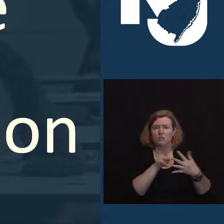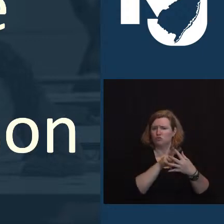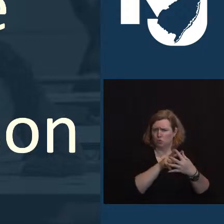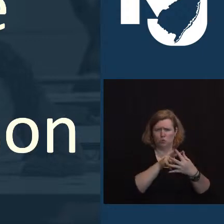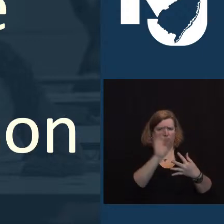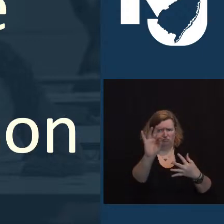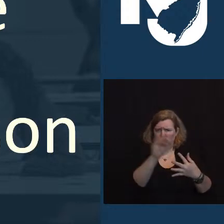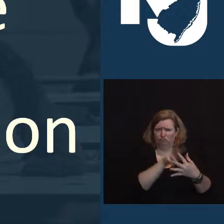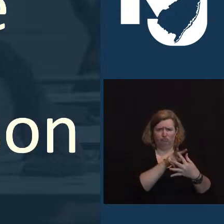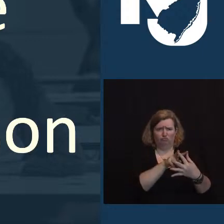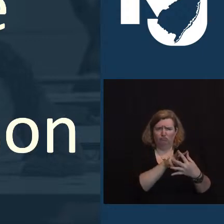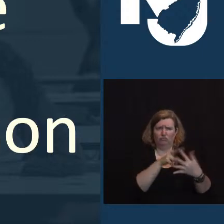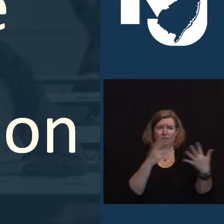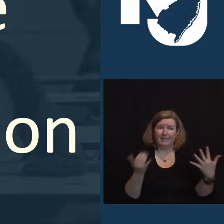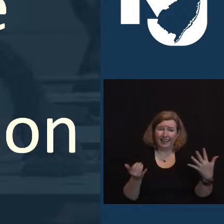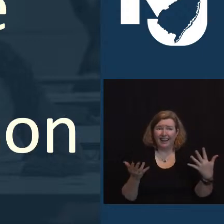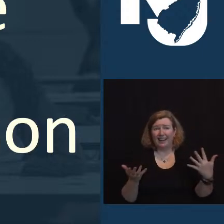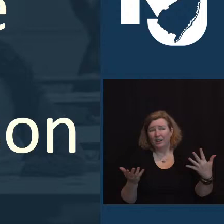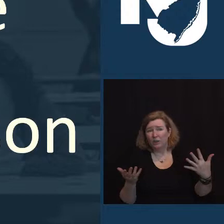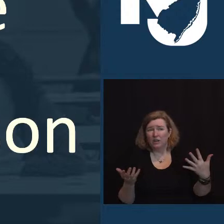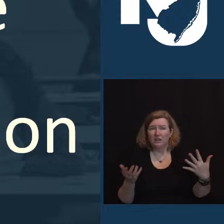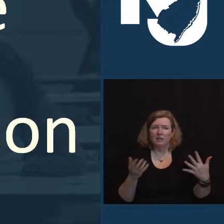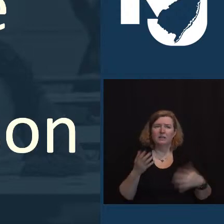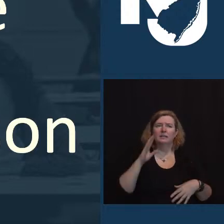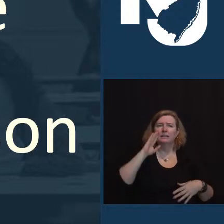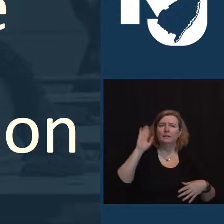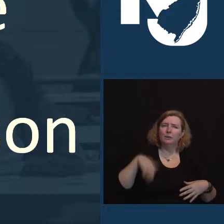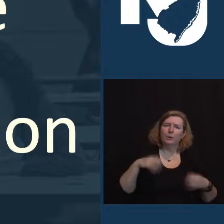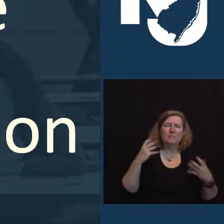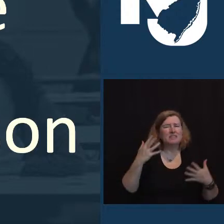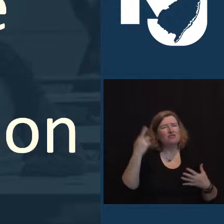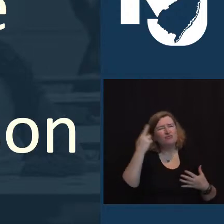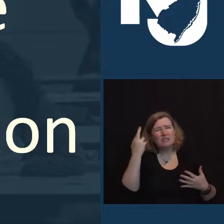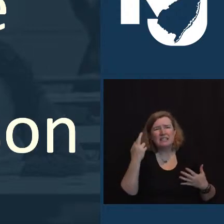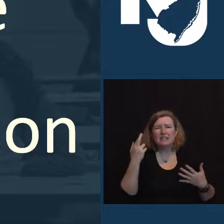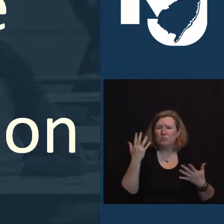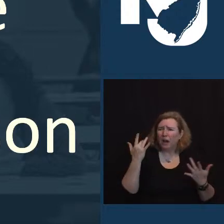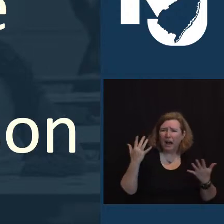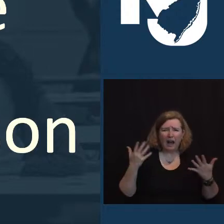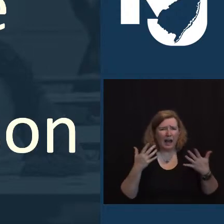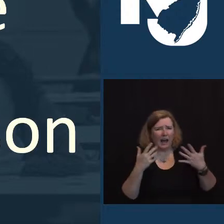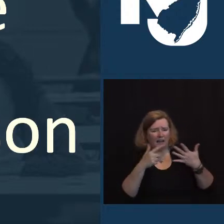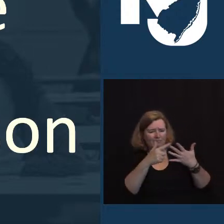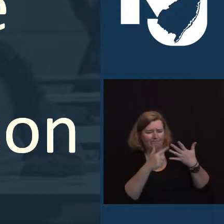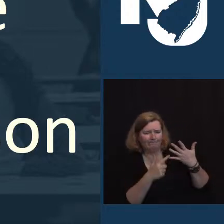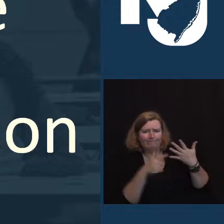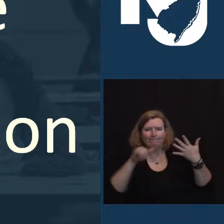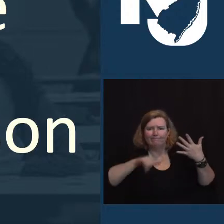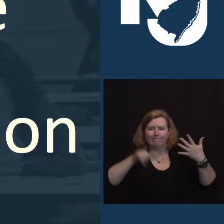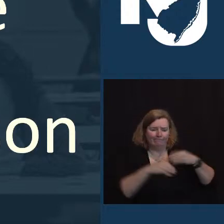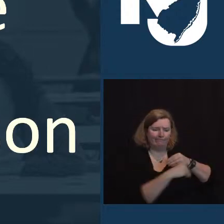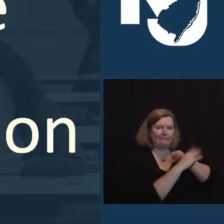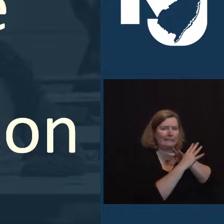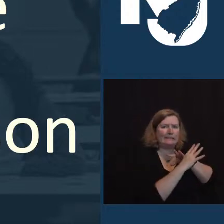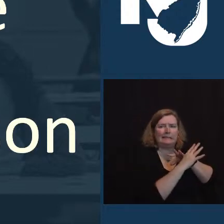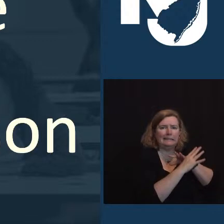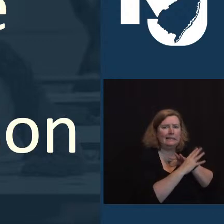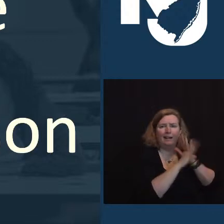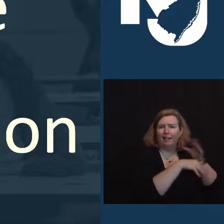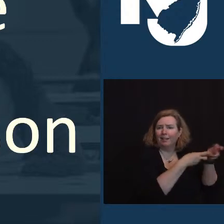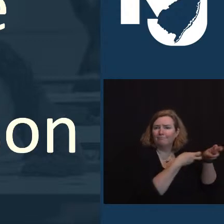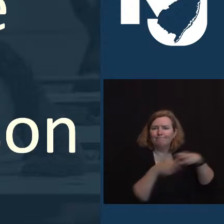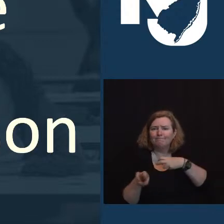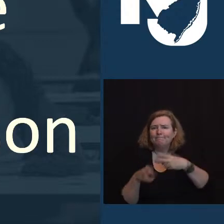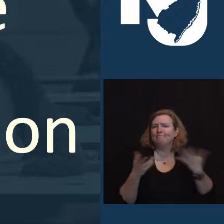there are a myriad reasons why the remaining districts have not taken this step, but the simple fact remains that we